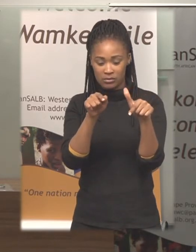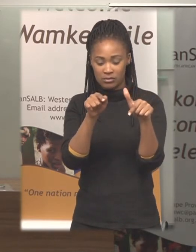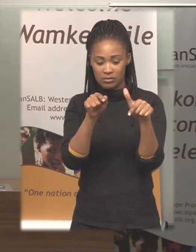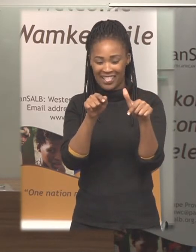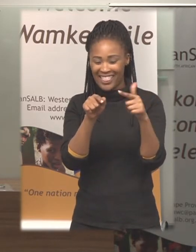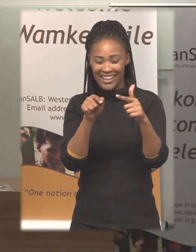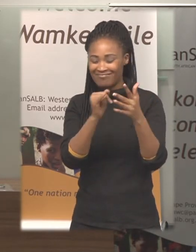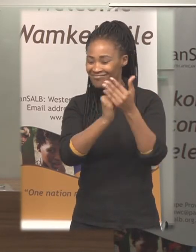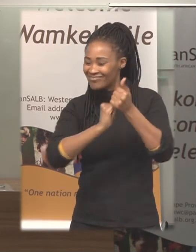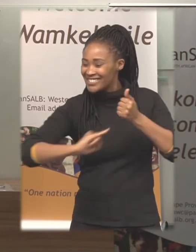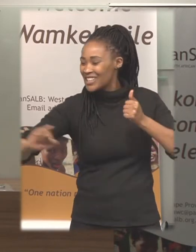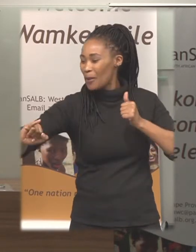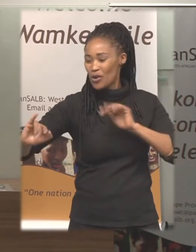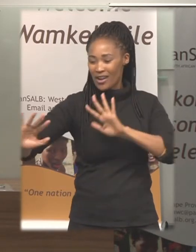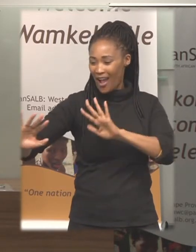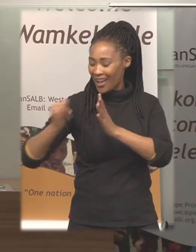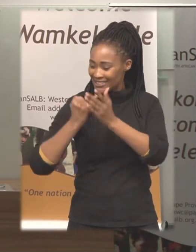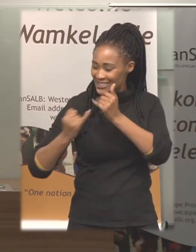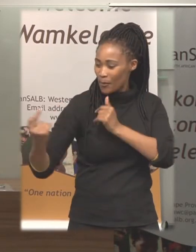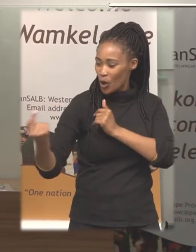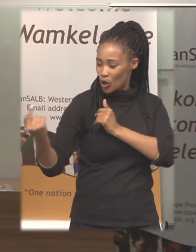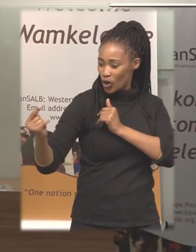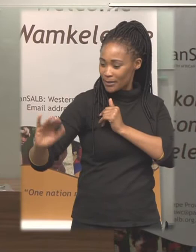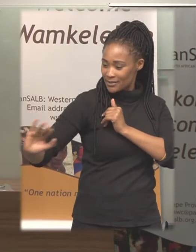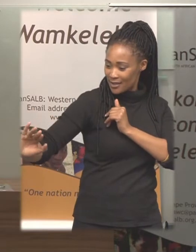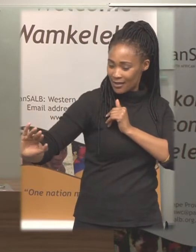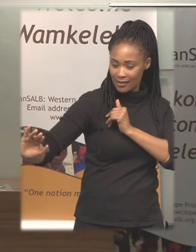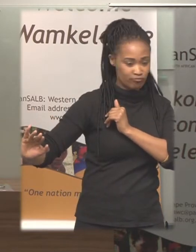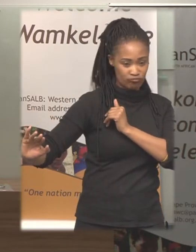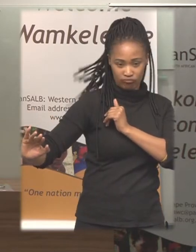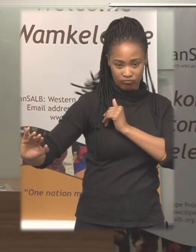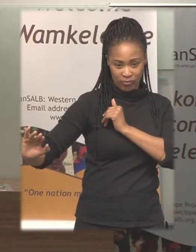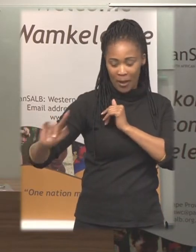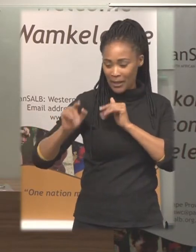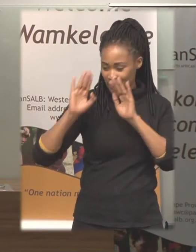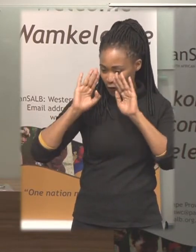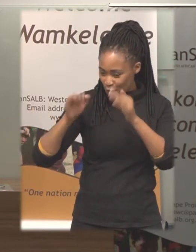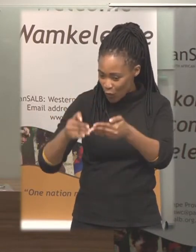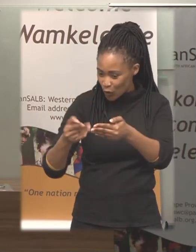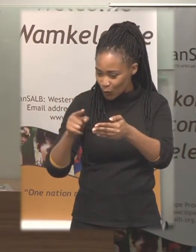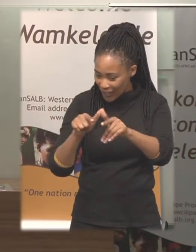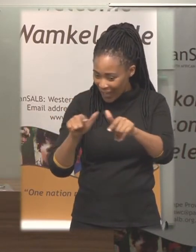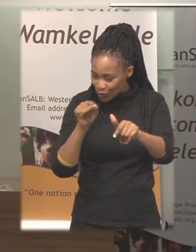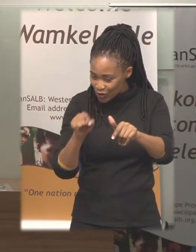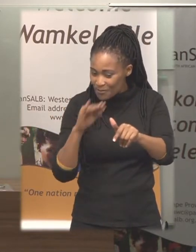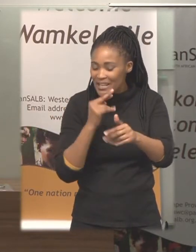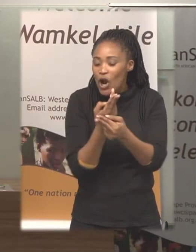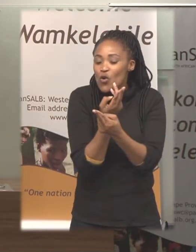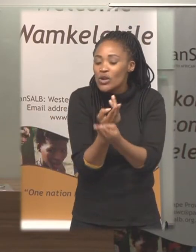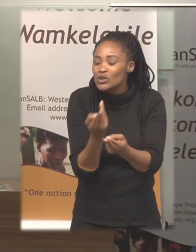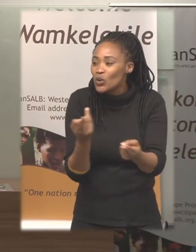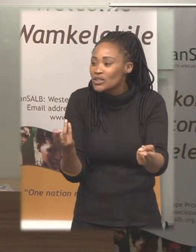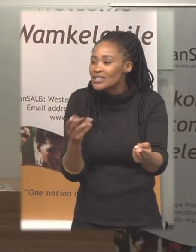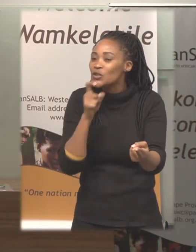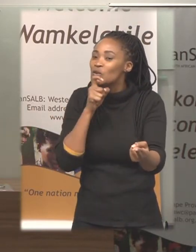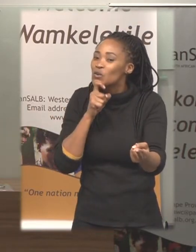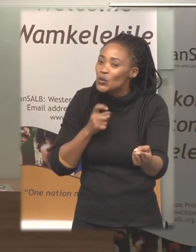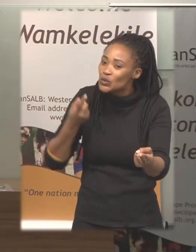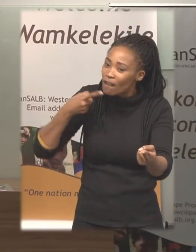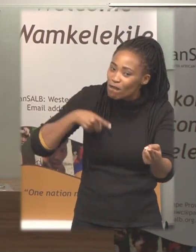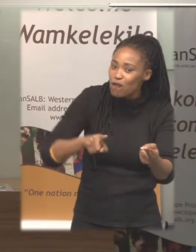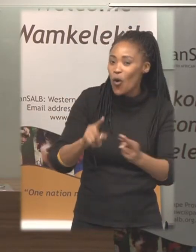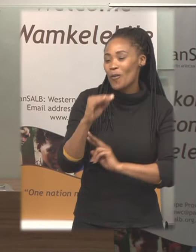silos and gets us to refocus on languages as resources that people are using to make